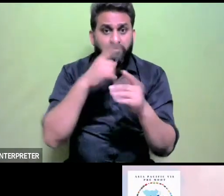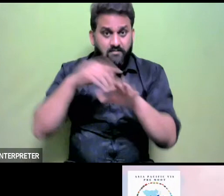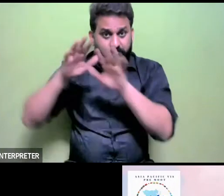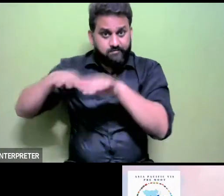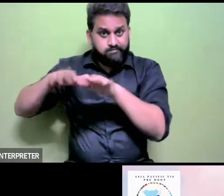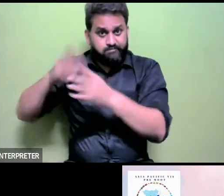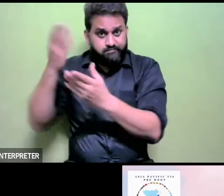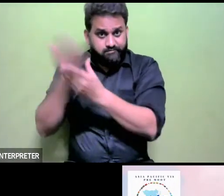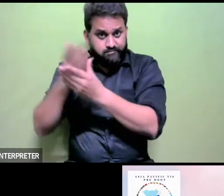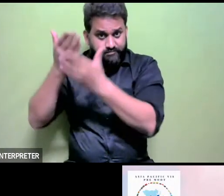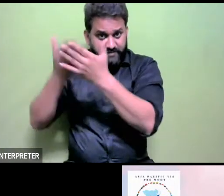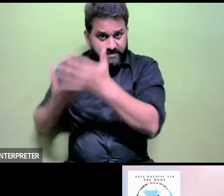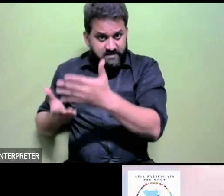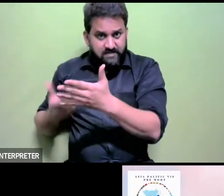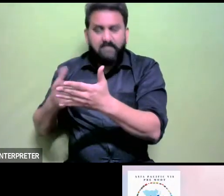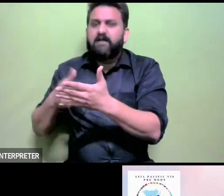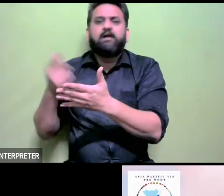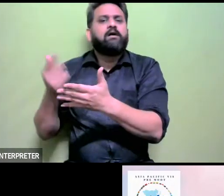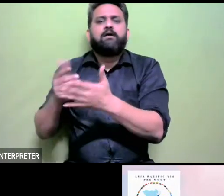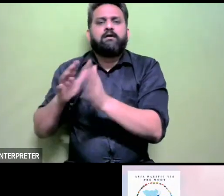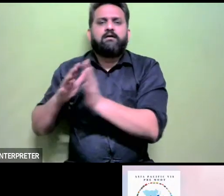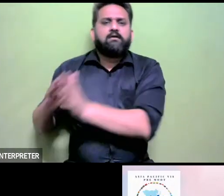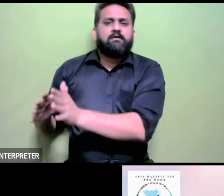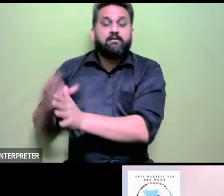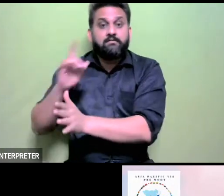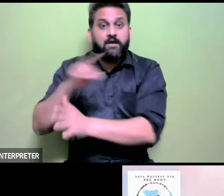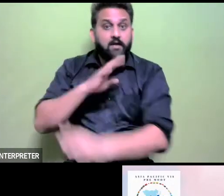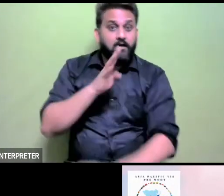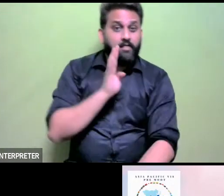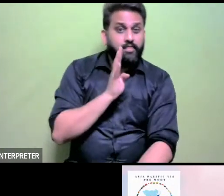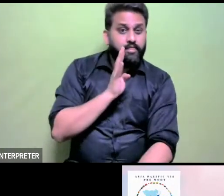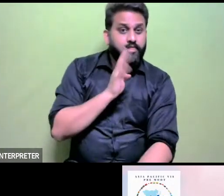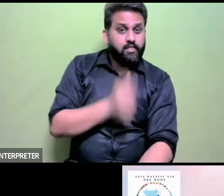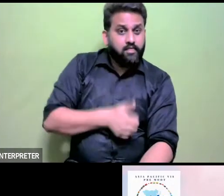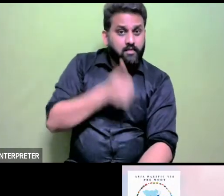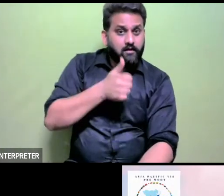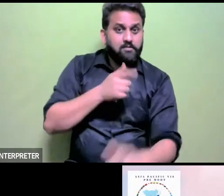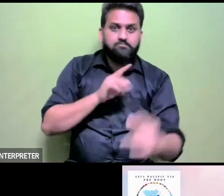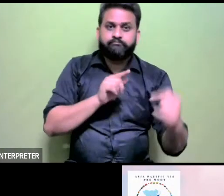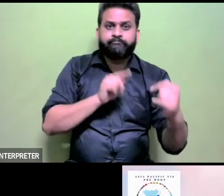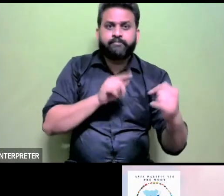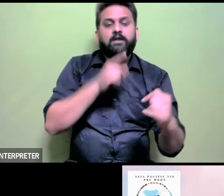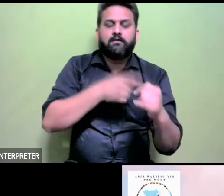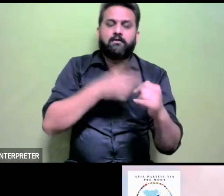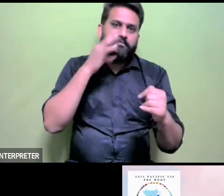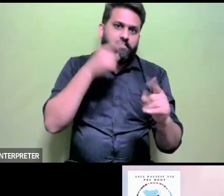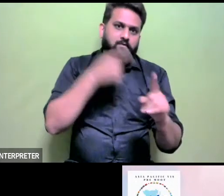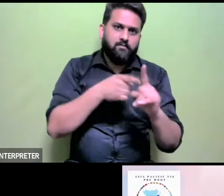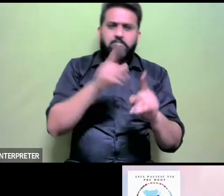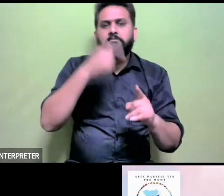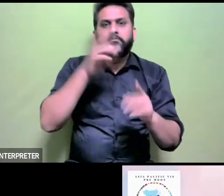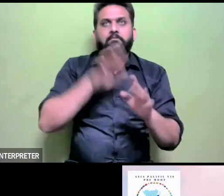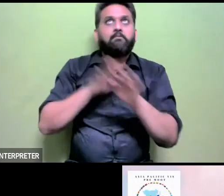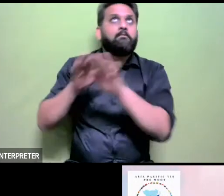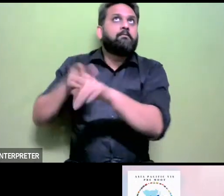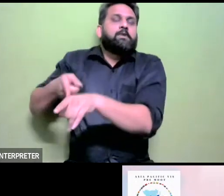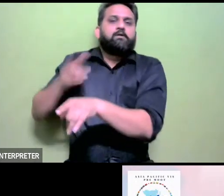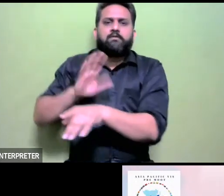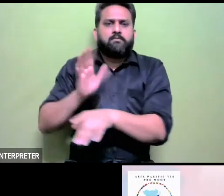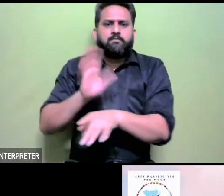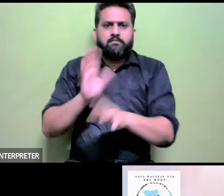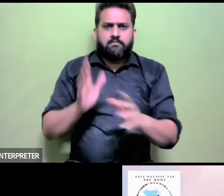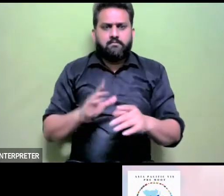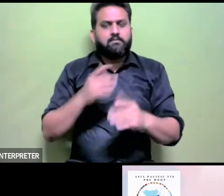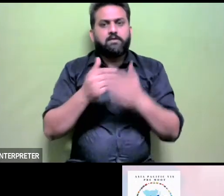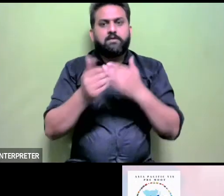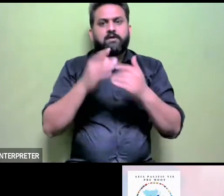argument is nothing, but your oral argument can be very good. So you don't have to rely on that. Always, and discover